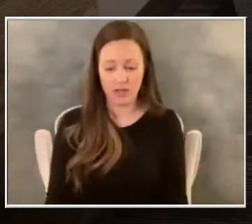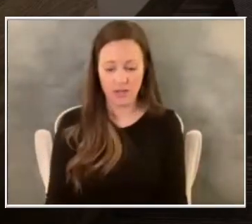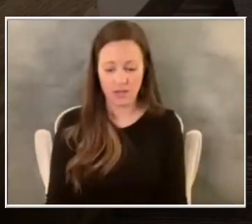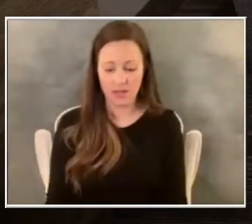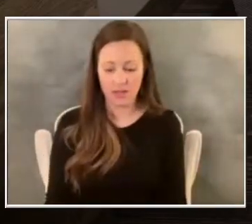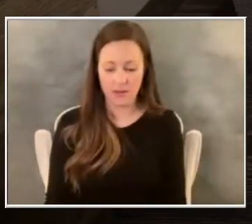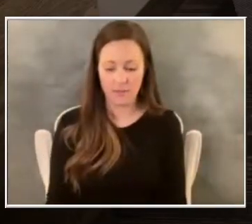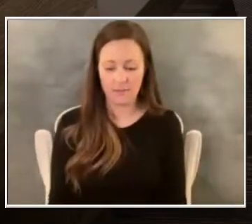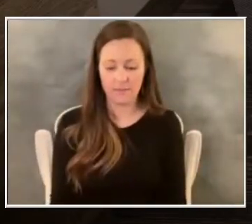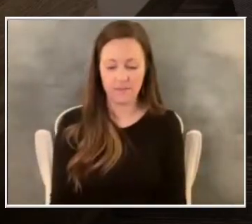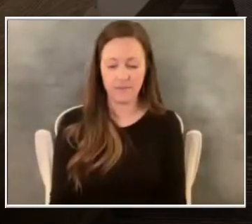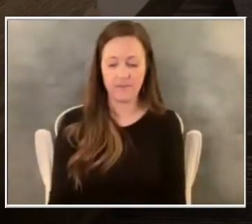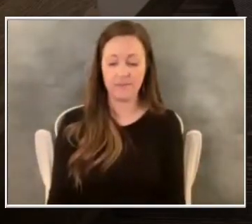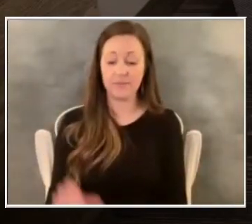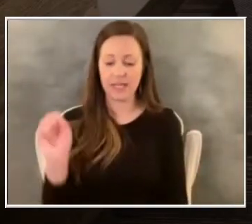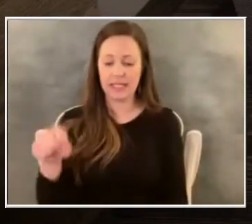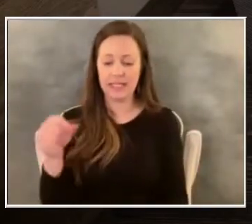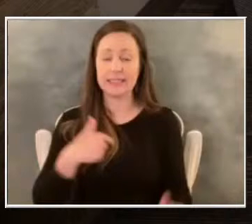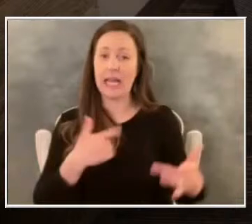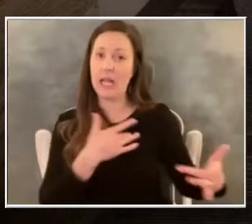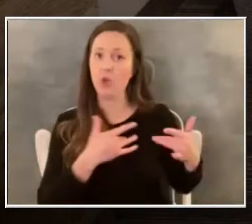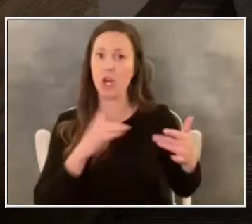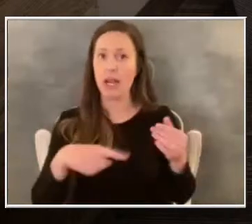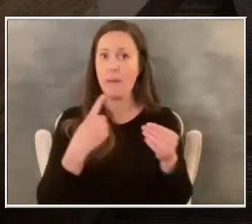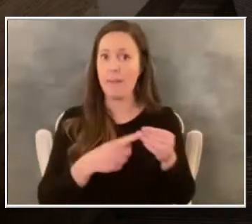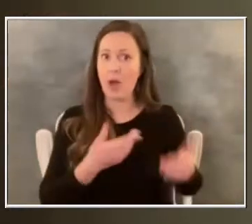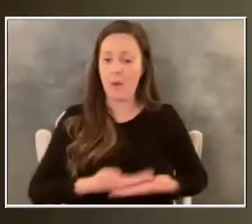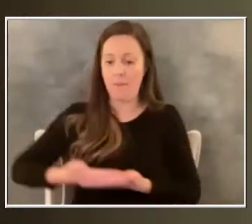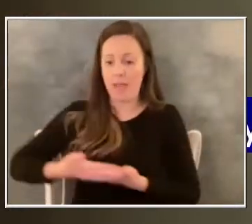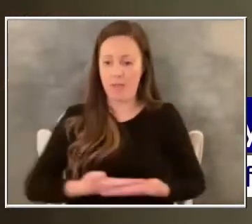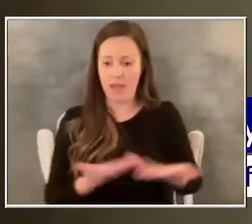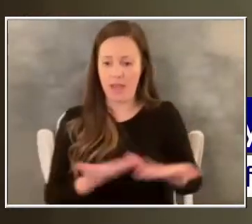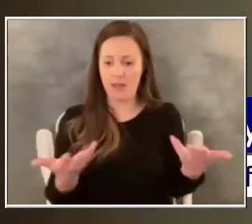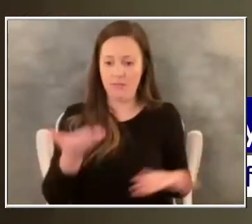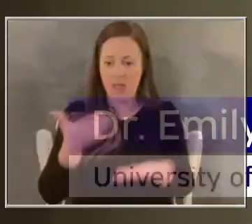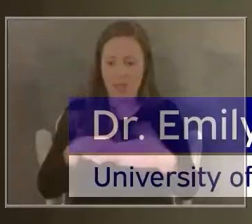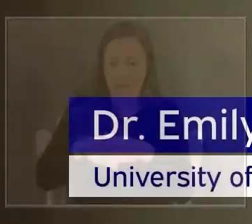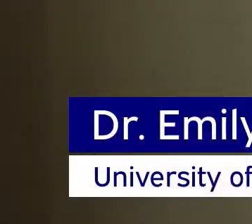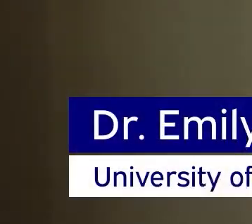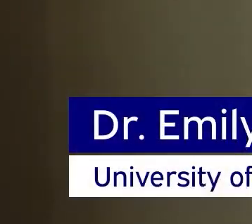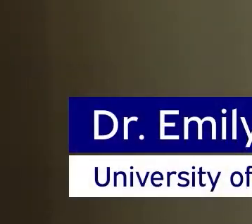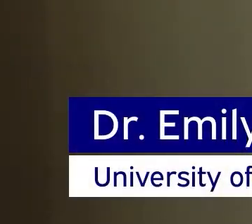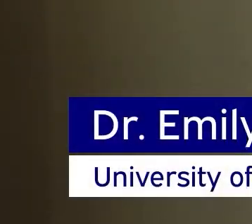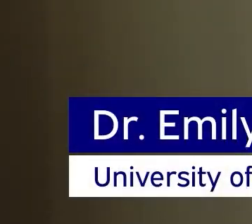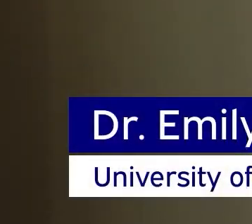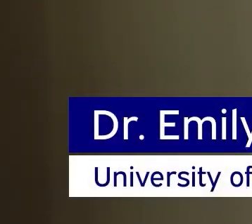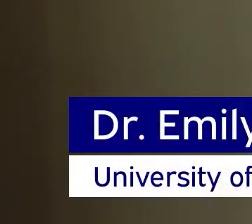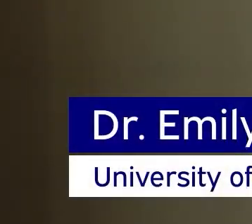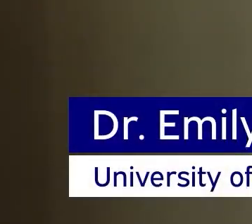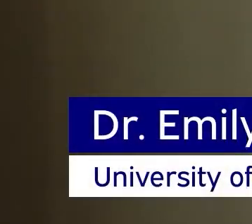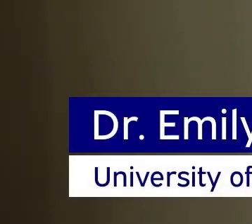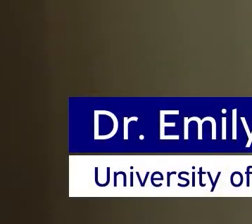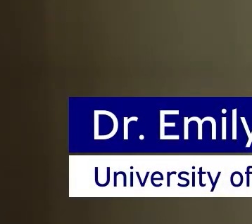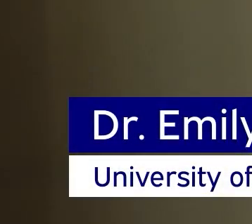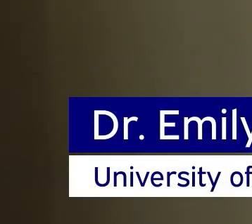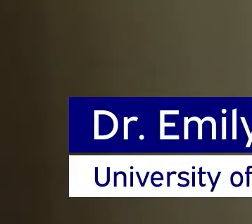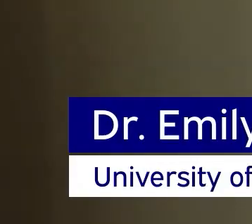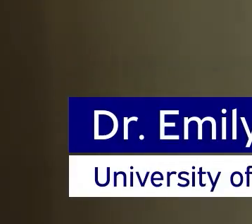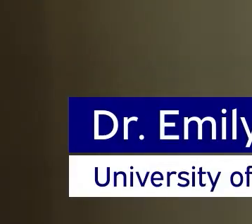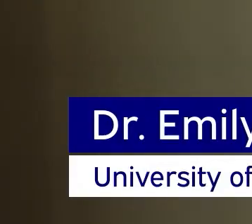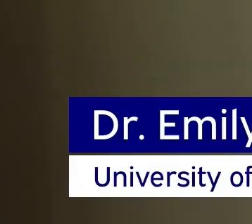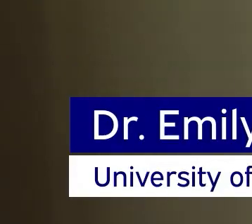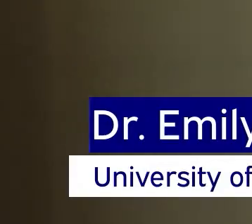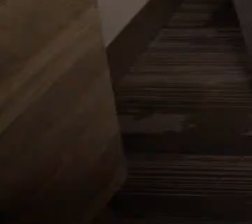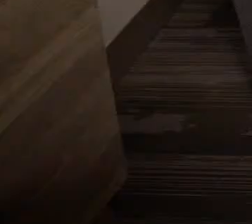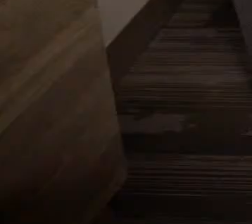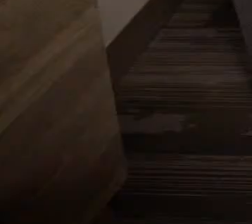I worry about, a baby could get stuck, and sometimes will require maneuvers to be able to get delivered.